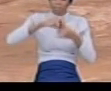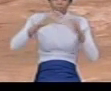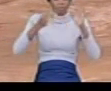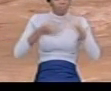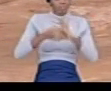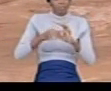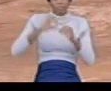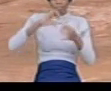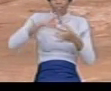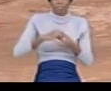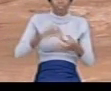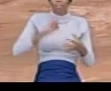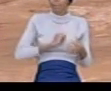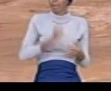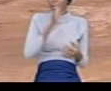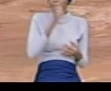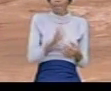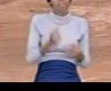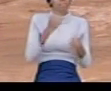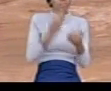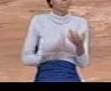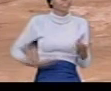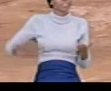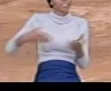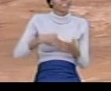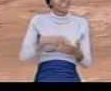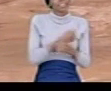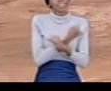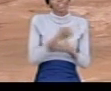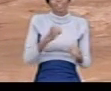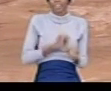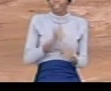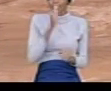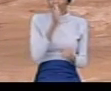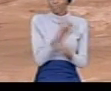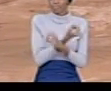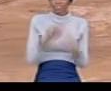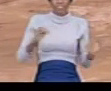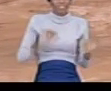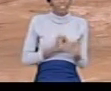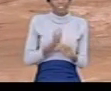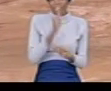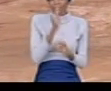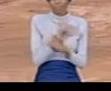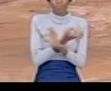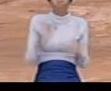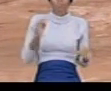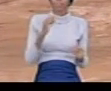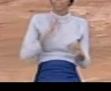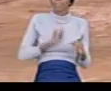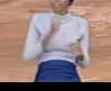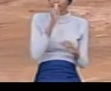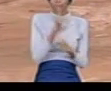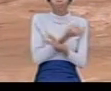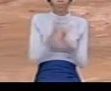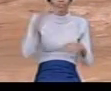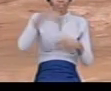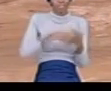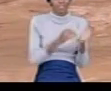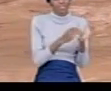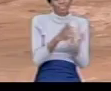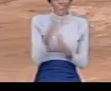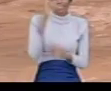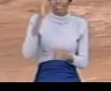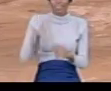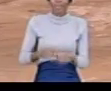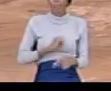chains. I'm born again. I'm free, I'm free, I'm free in Jesus'